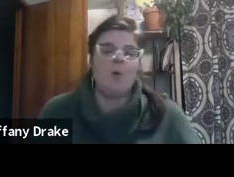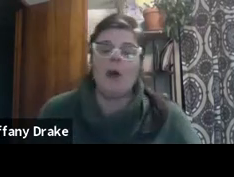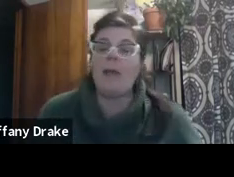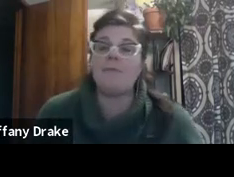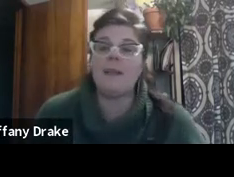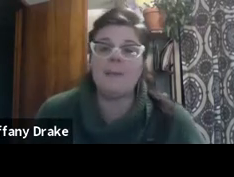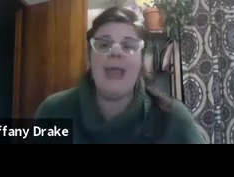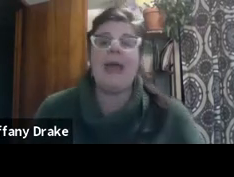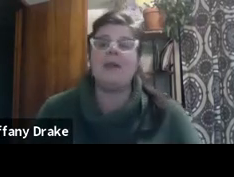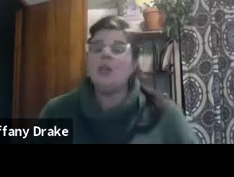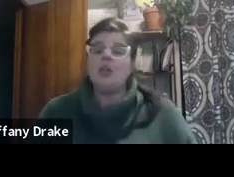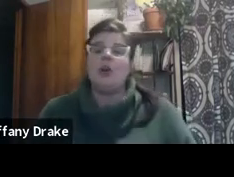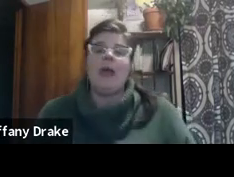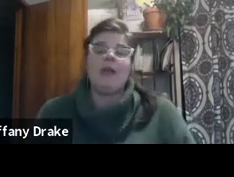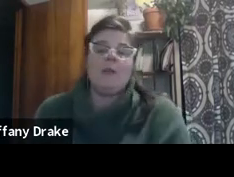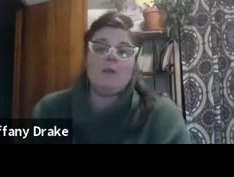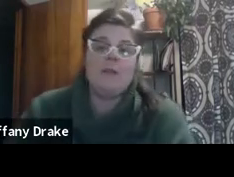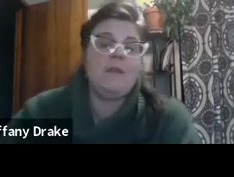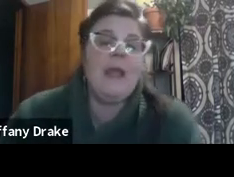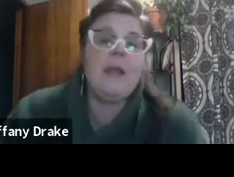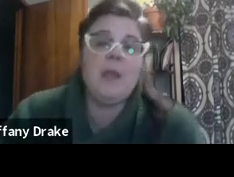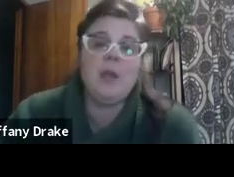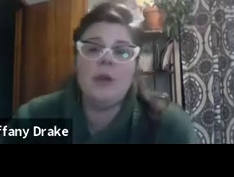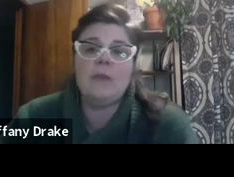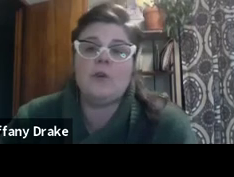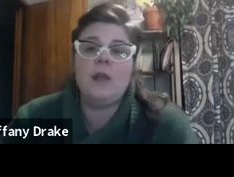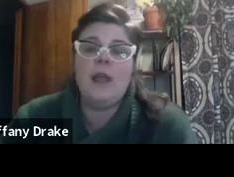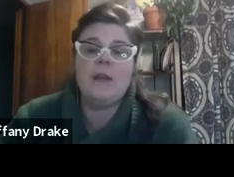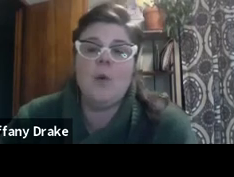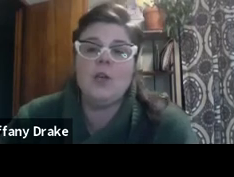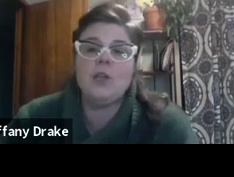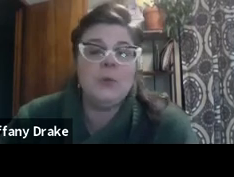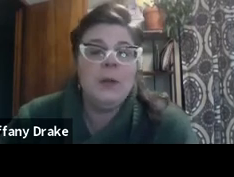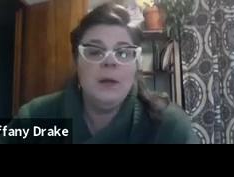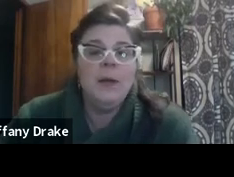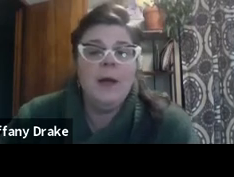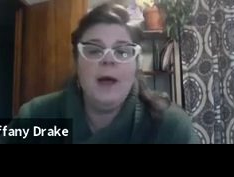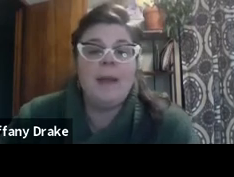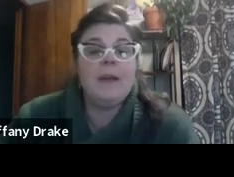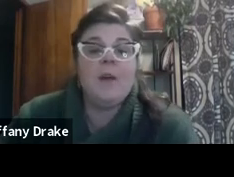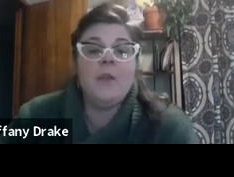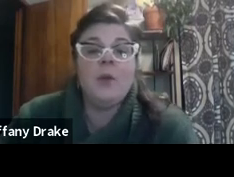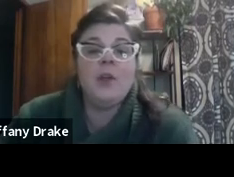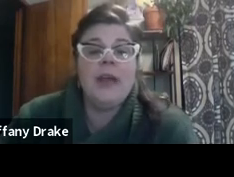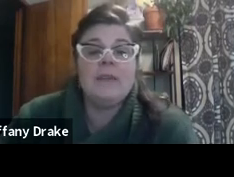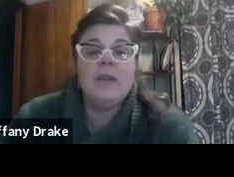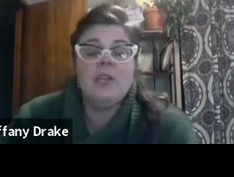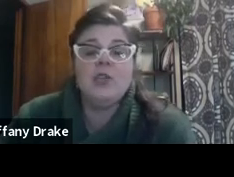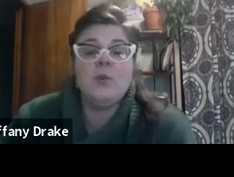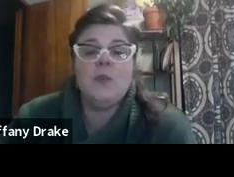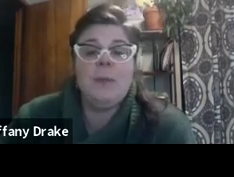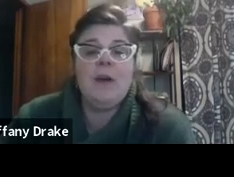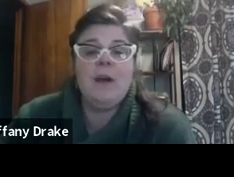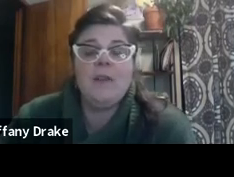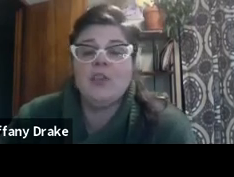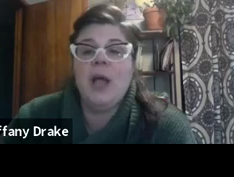them. Or I'm feeling mad, you know, any of those things. That can be a good externalizing one too. And it's also a good activity to do